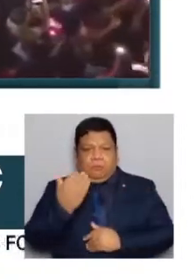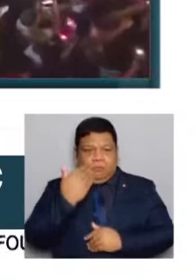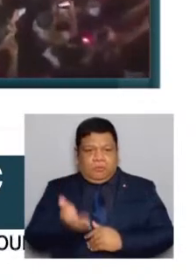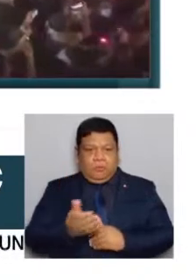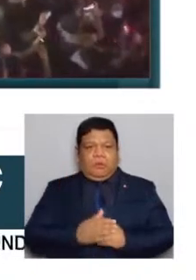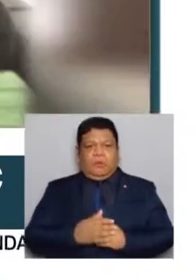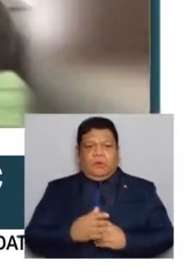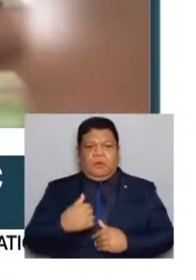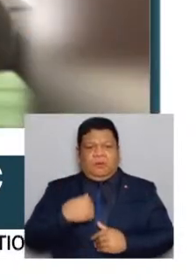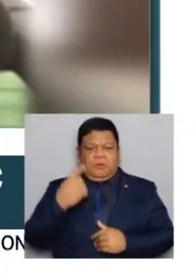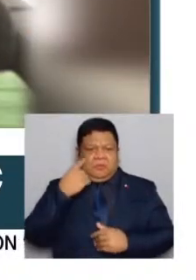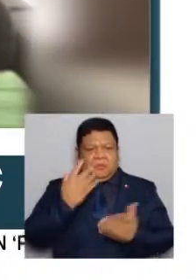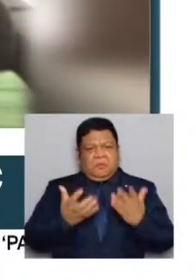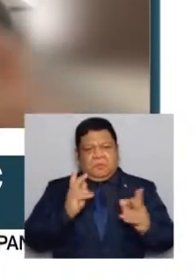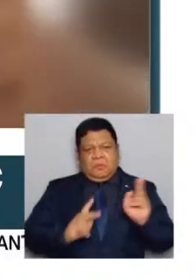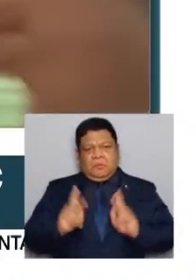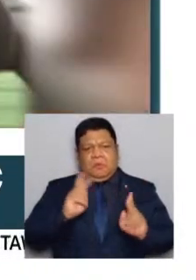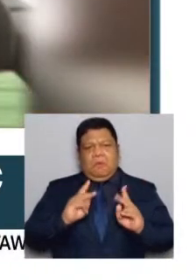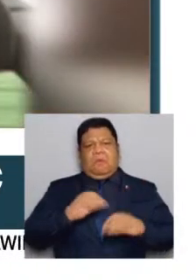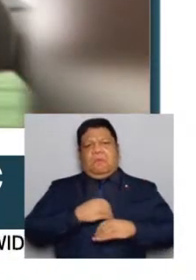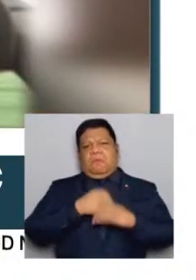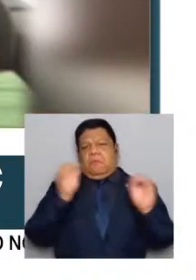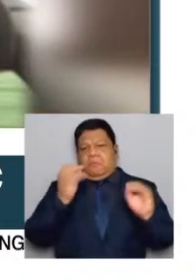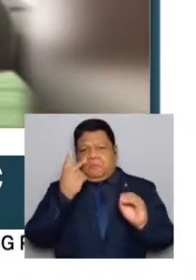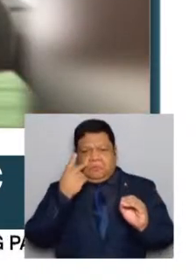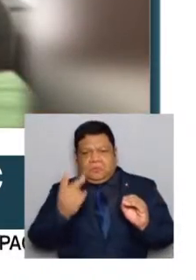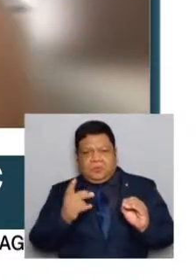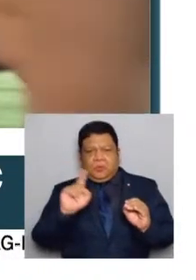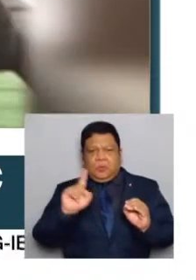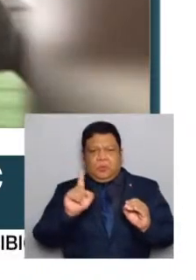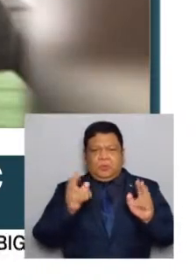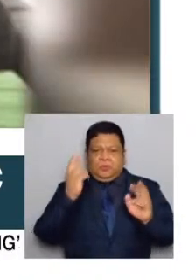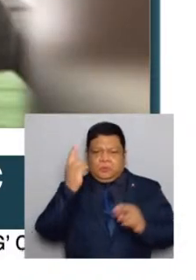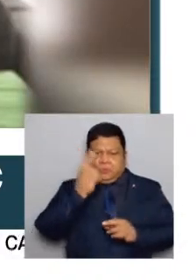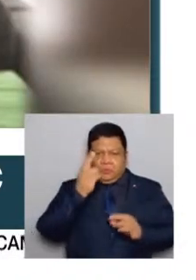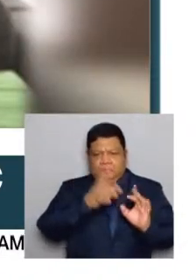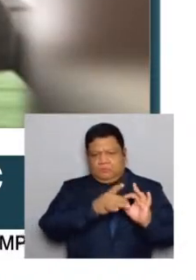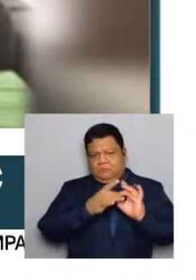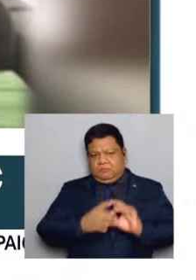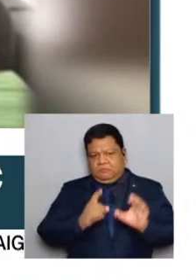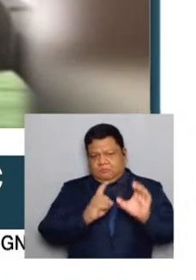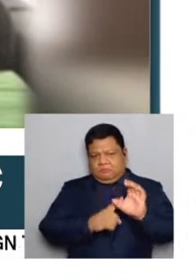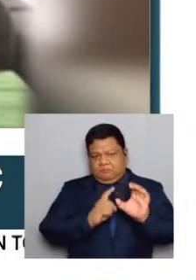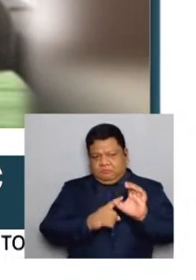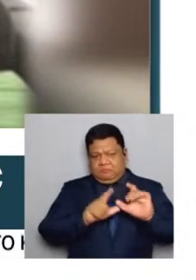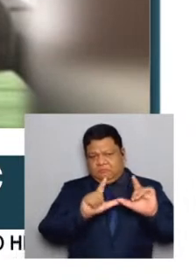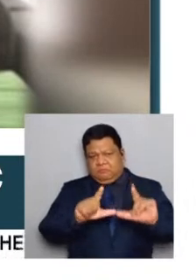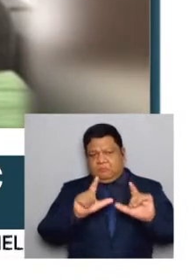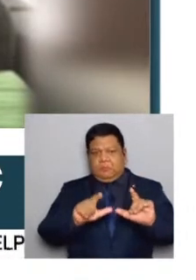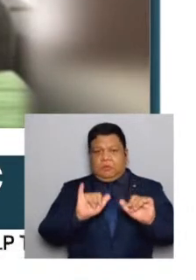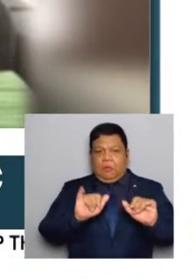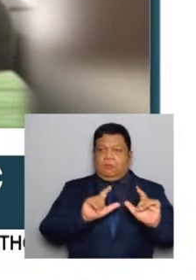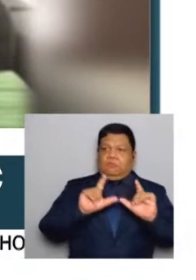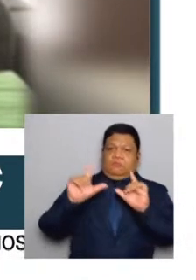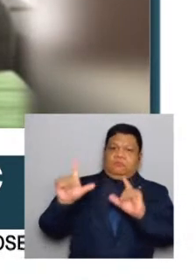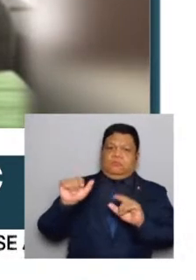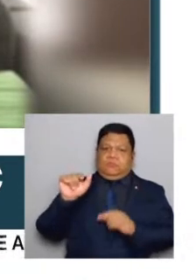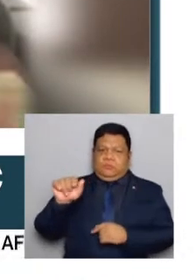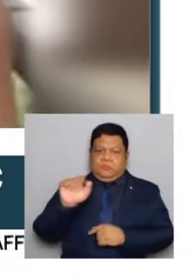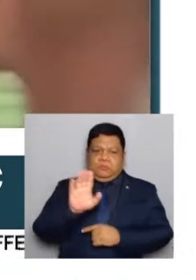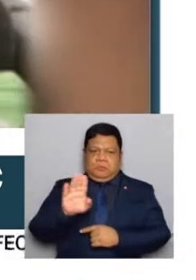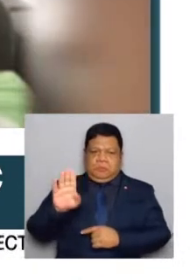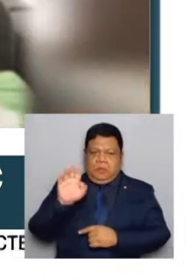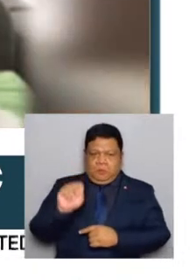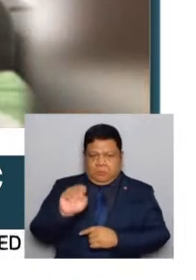people will see behind these kinds of red tagging, and I'd like to take it back to the presidential candidate of the Marcos camp.